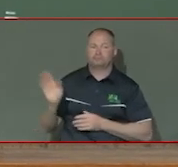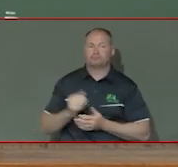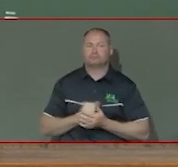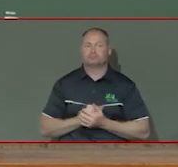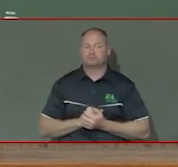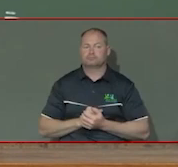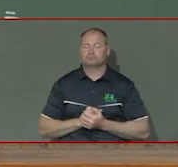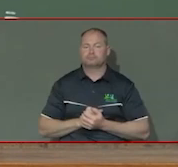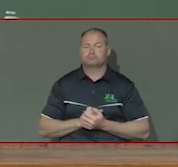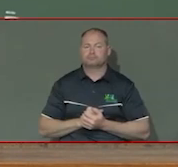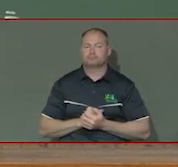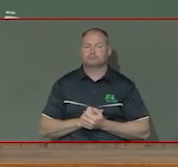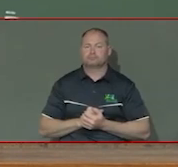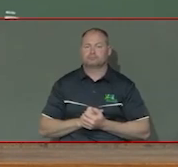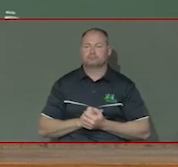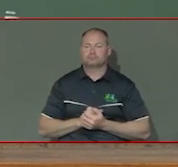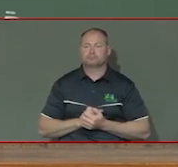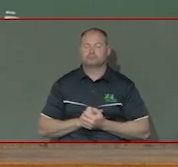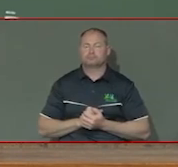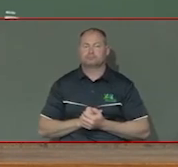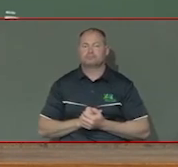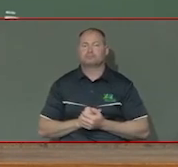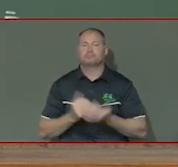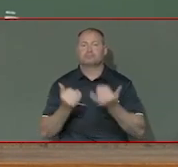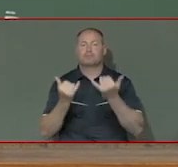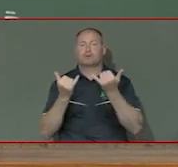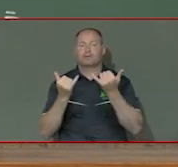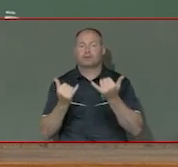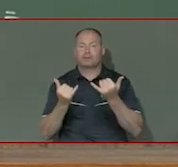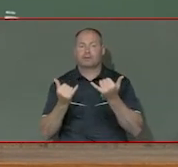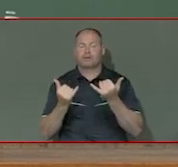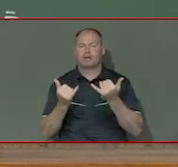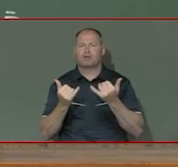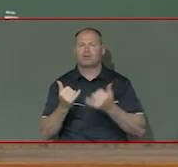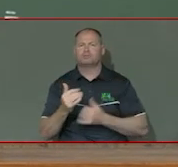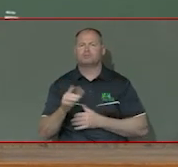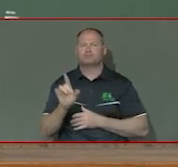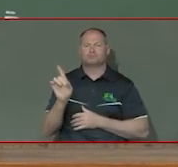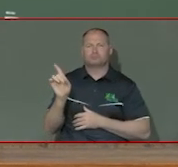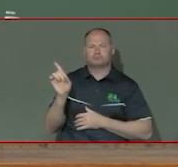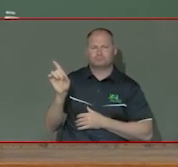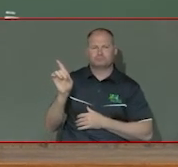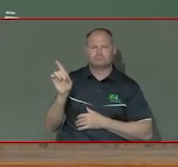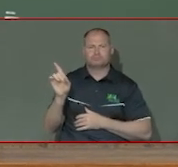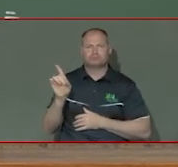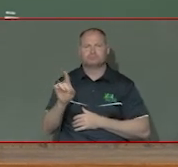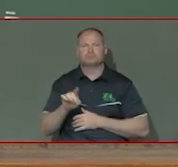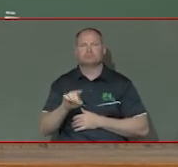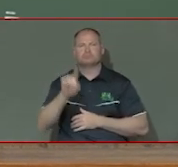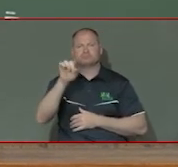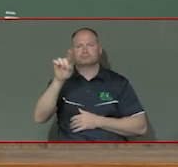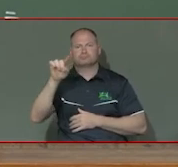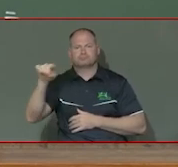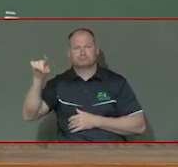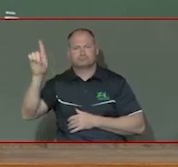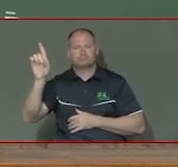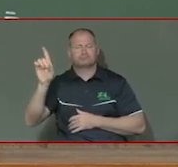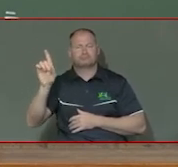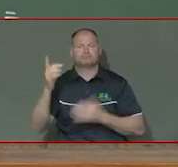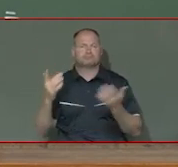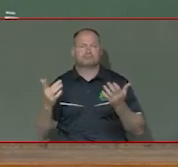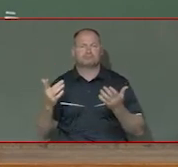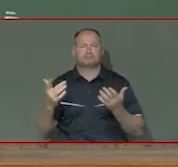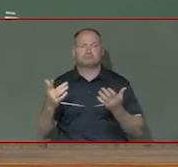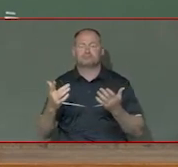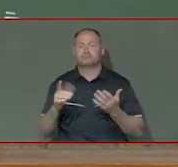and negative theta. Now 270 degrees minus theta and 270 degrees plus theta is not in the syllabus, but if